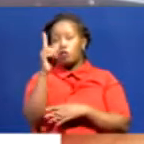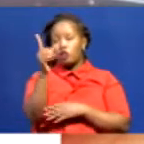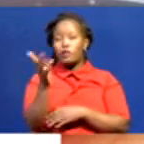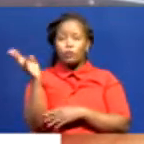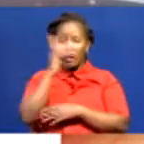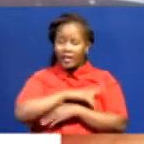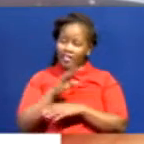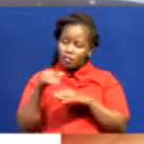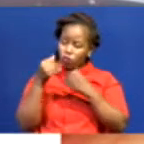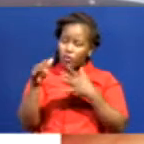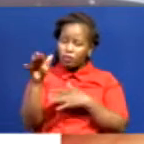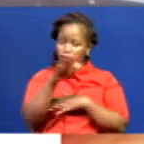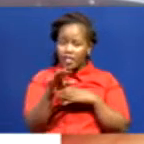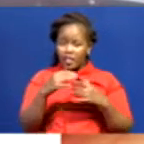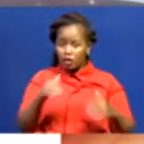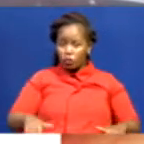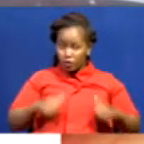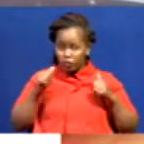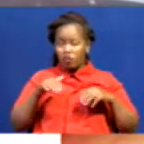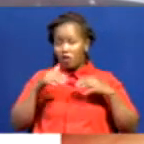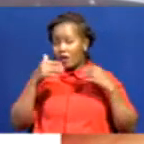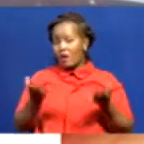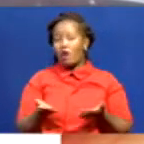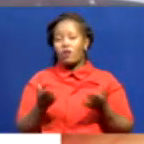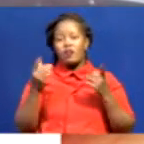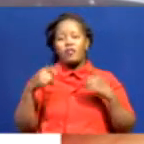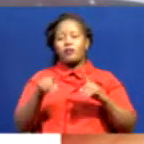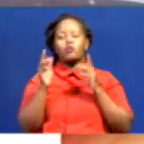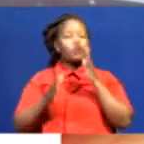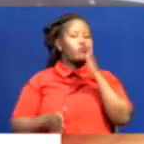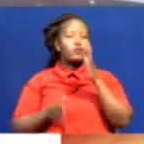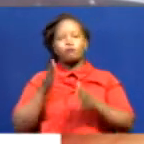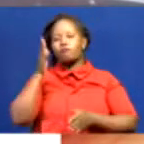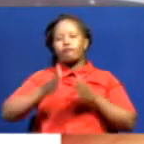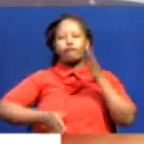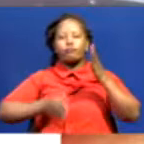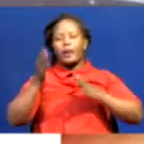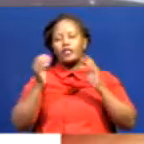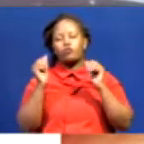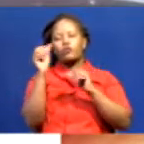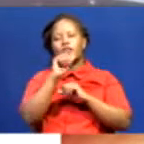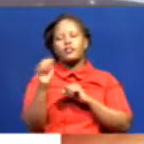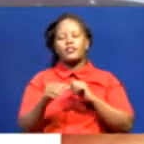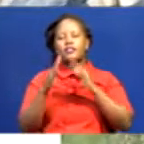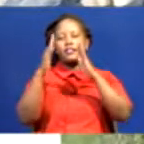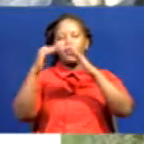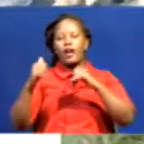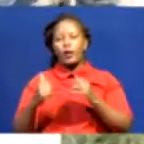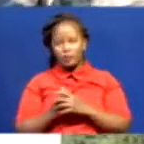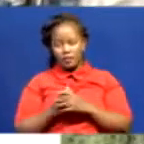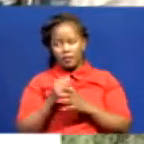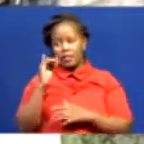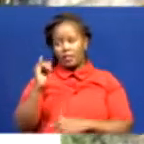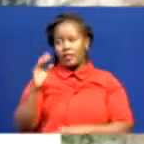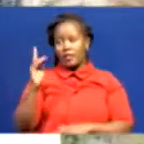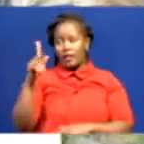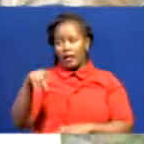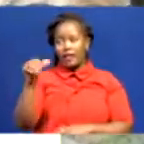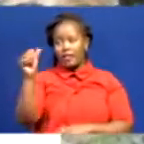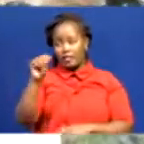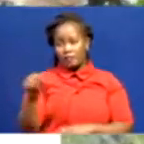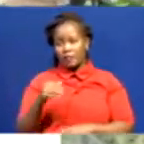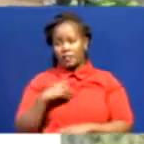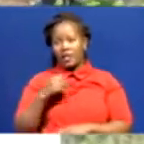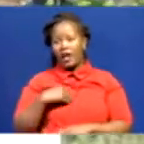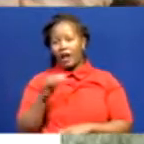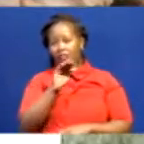resettle them, failure to which they say they will march to Statehouse. Speaking in Jericho camp, the IDPs have called upon the